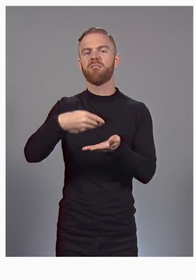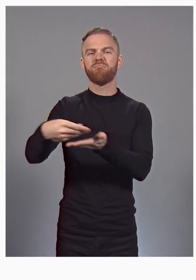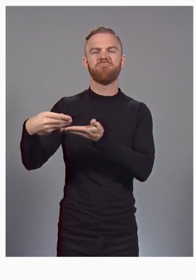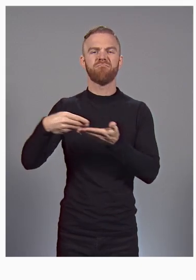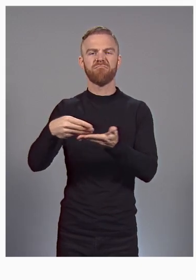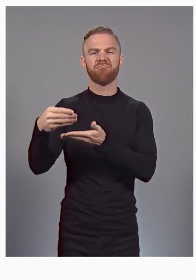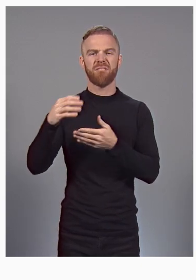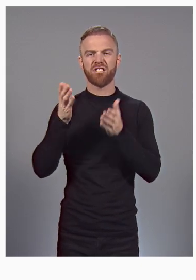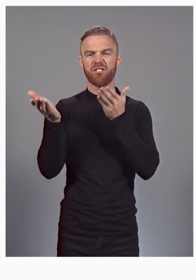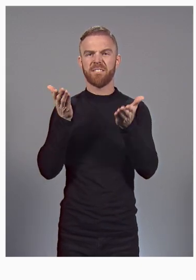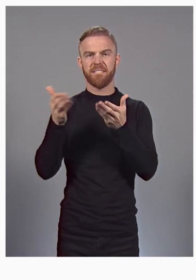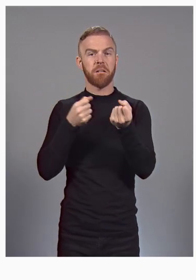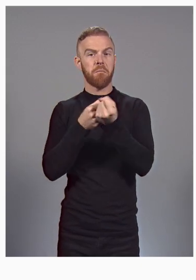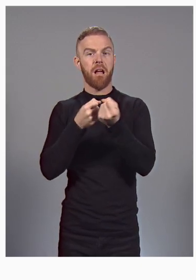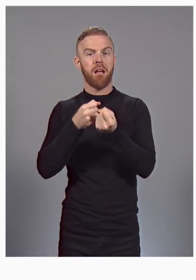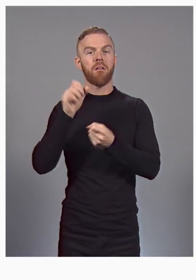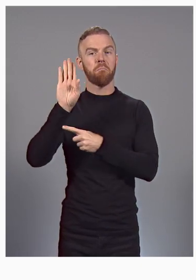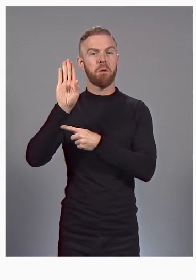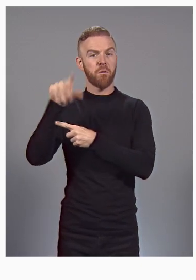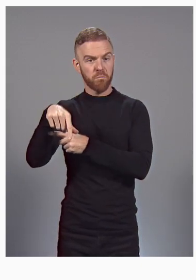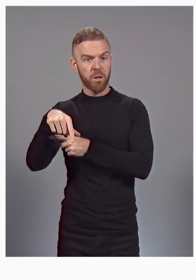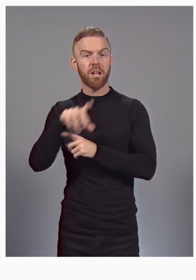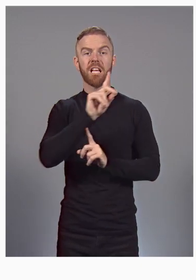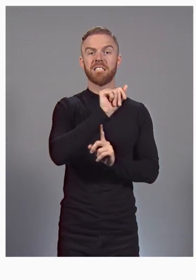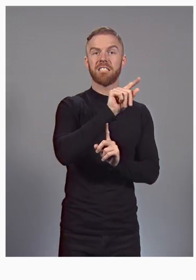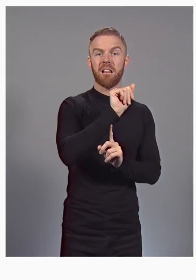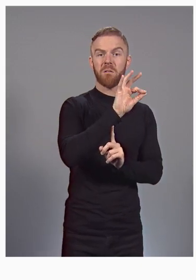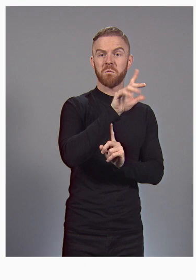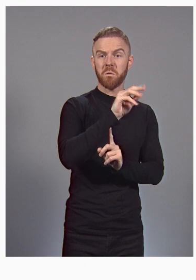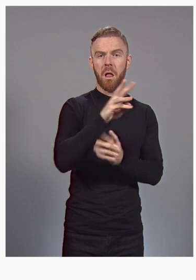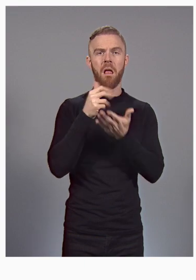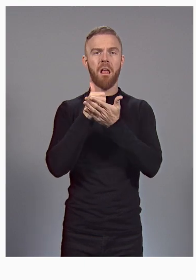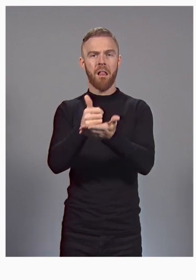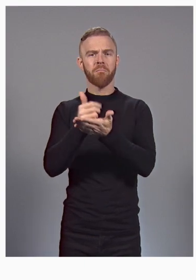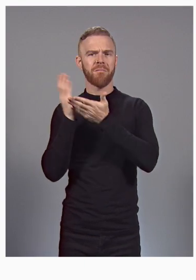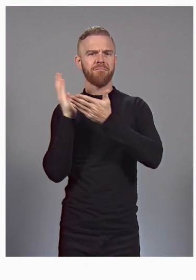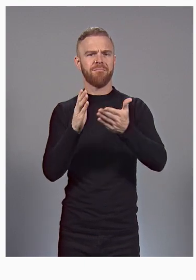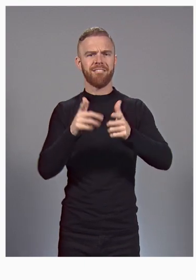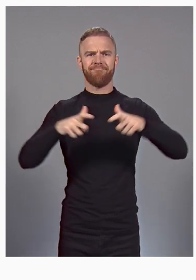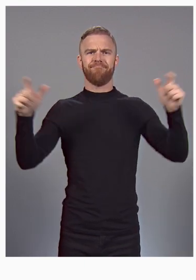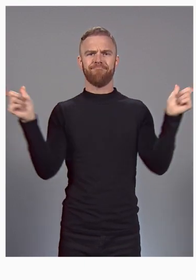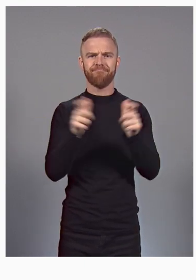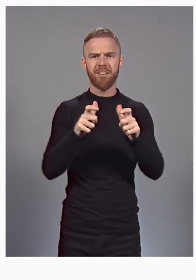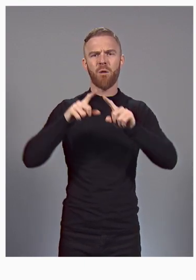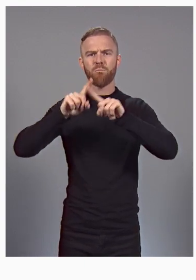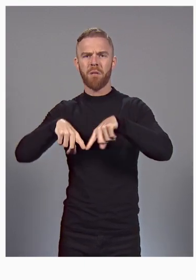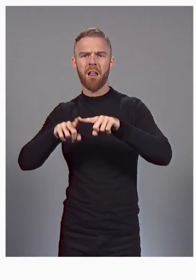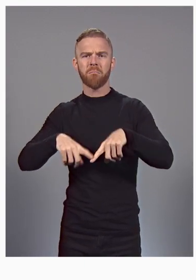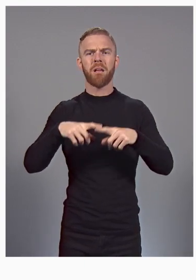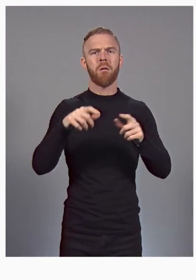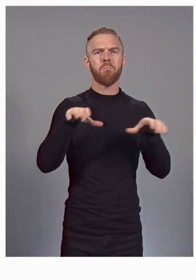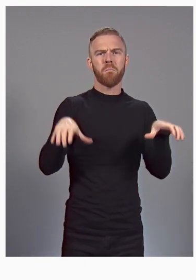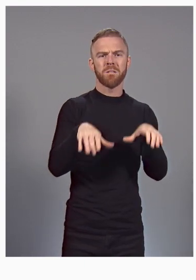Dataflow that helps deliver scale, reliability, and performance that you know and love with